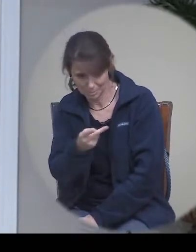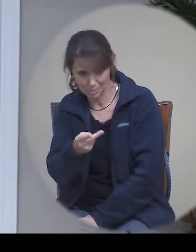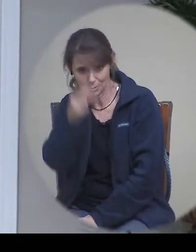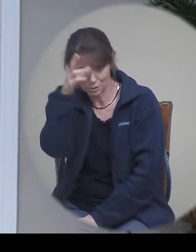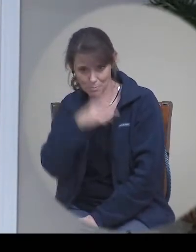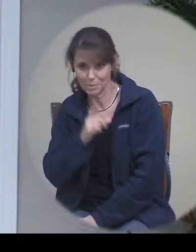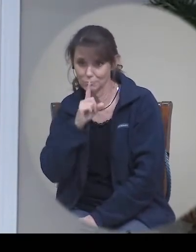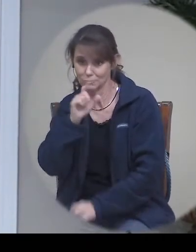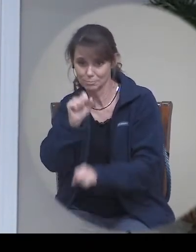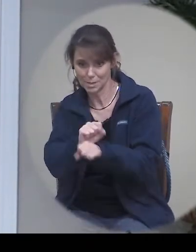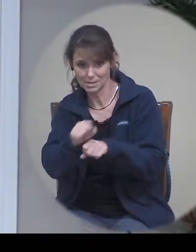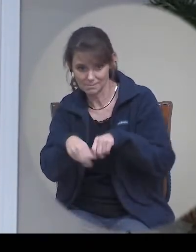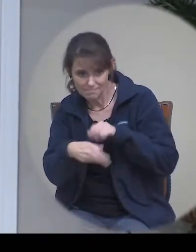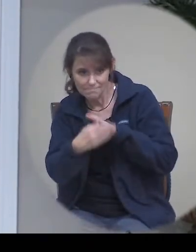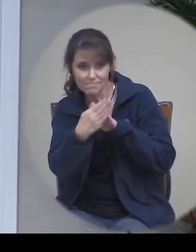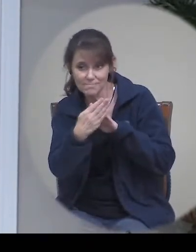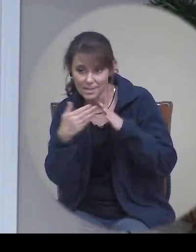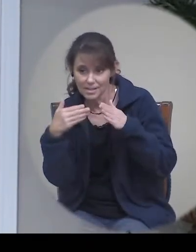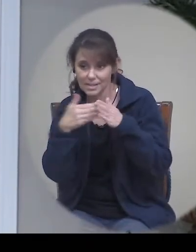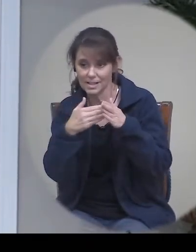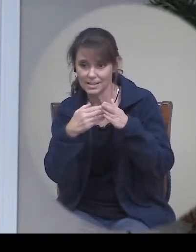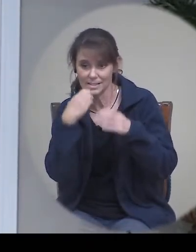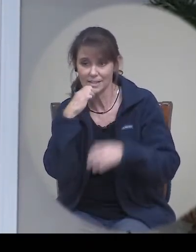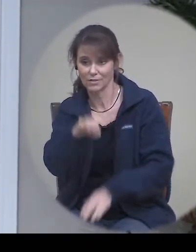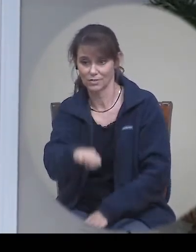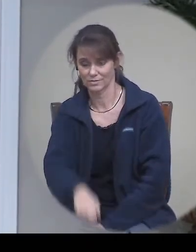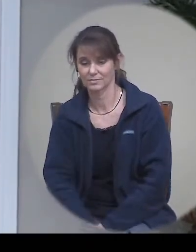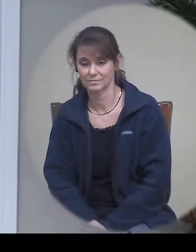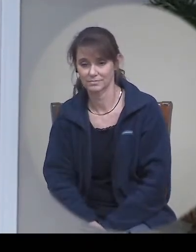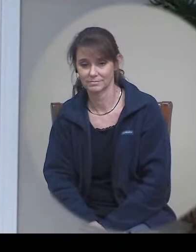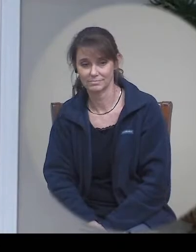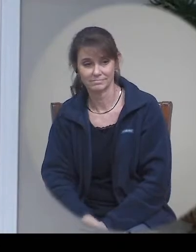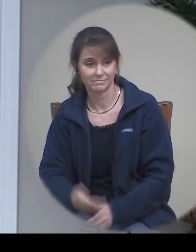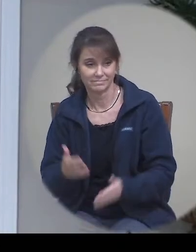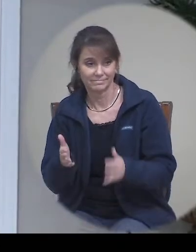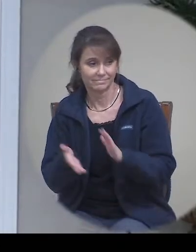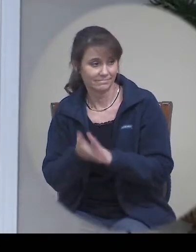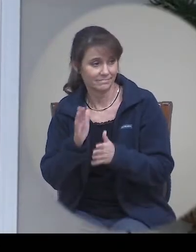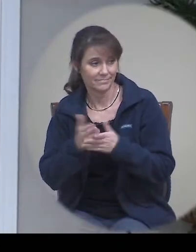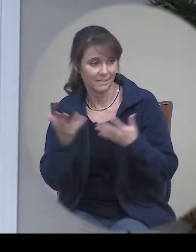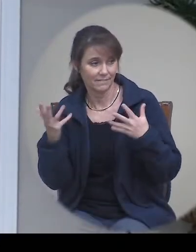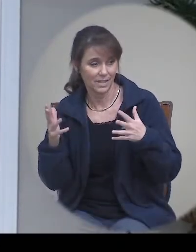point. Anybody else? Okay. That's it. Thanks, everybody.